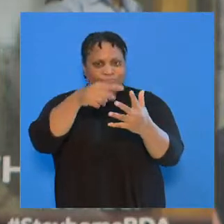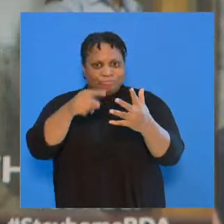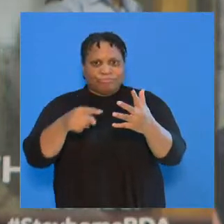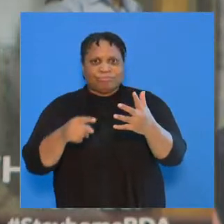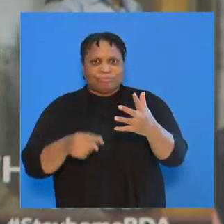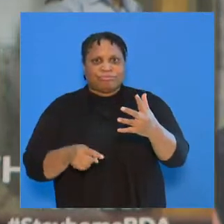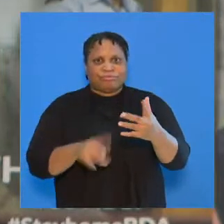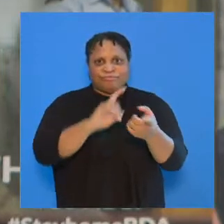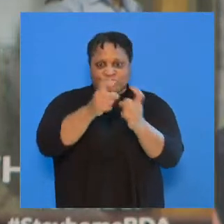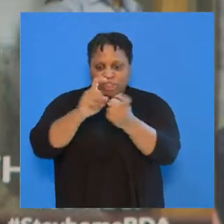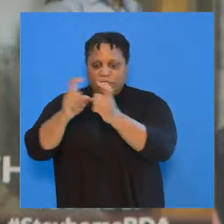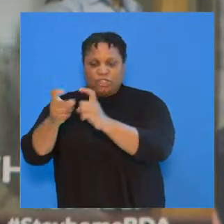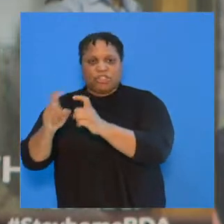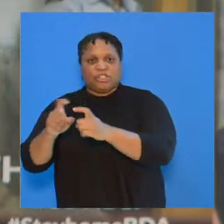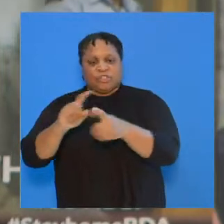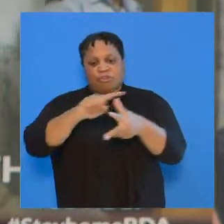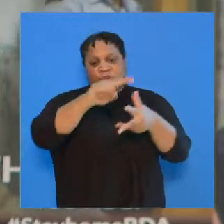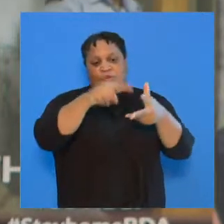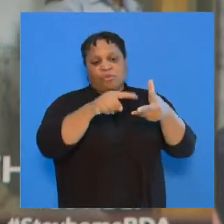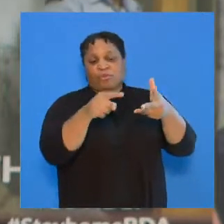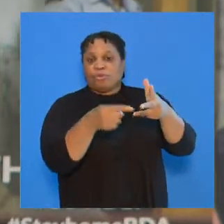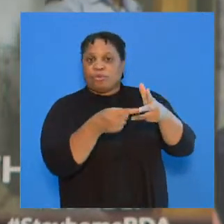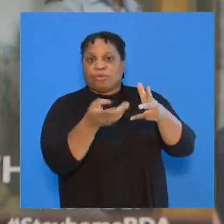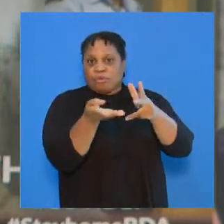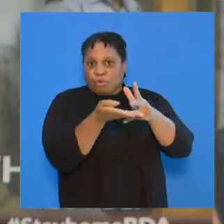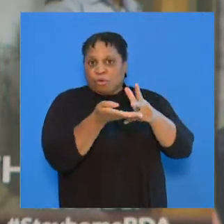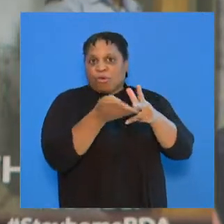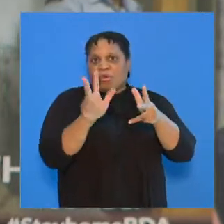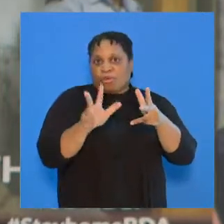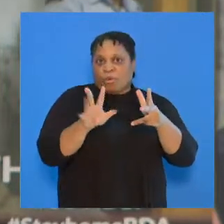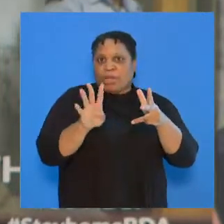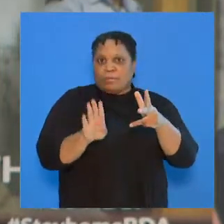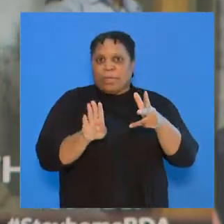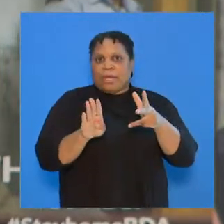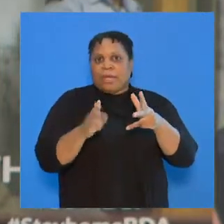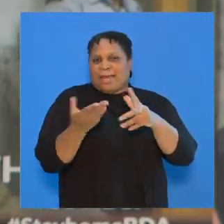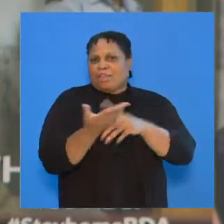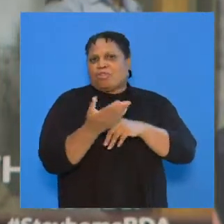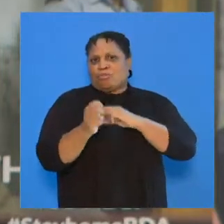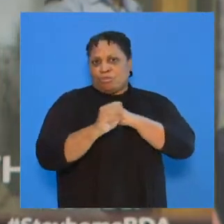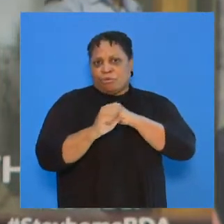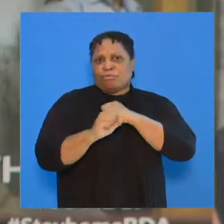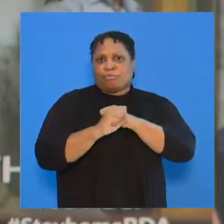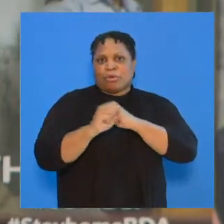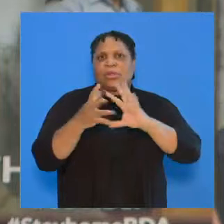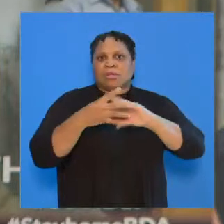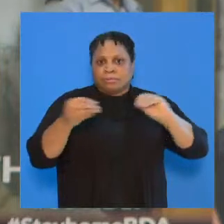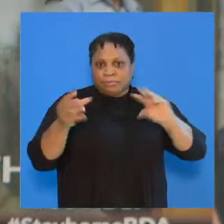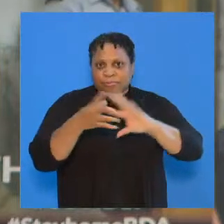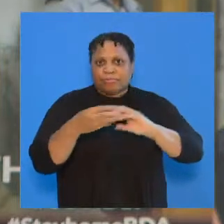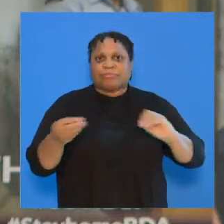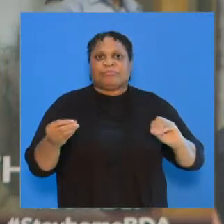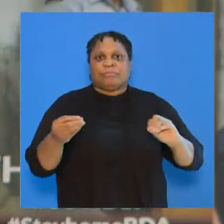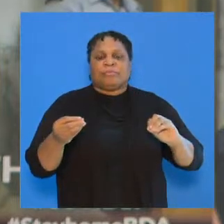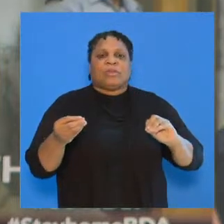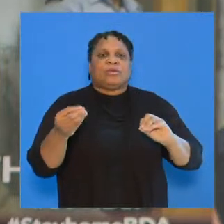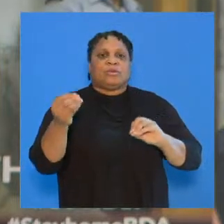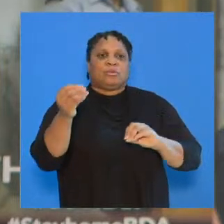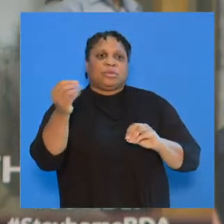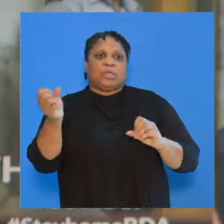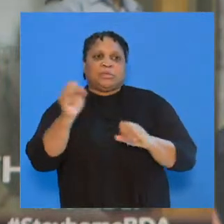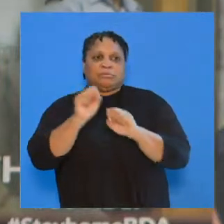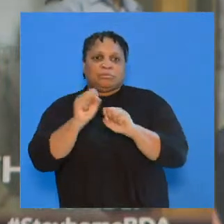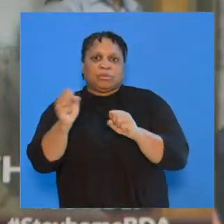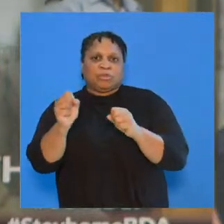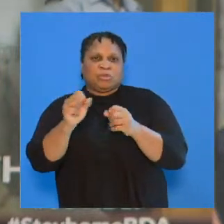Phase 3B. As signaled in Tuesday's press conference, the release confirmed that additional personal services would be